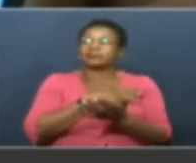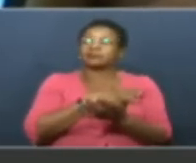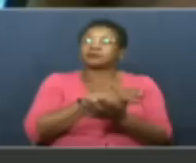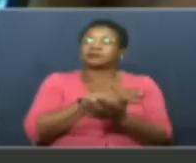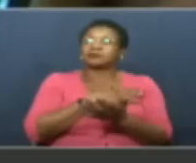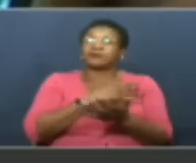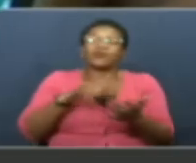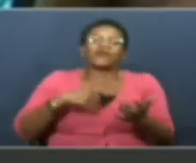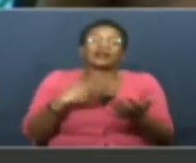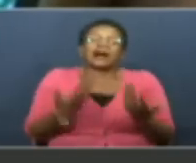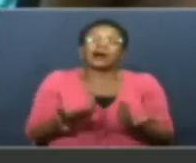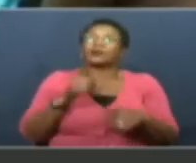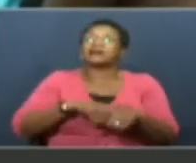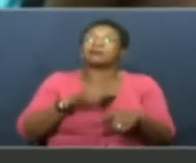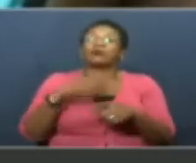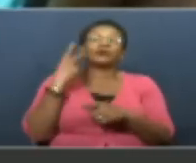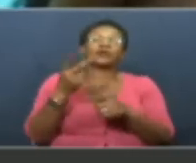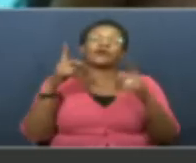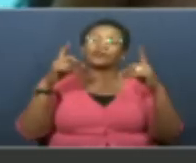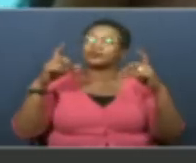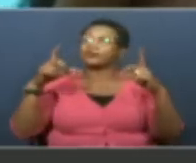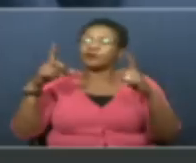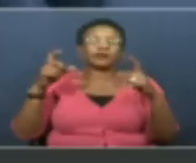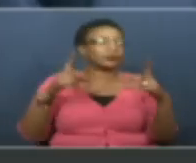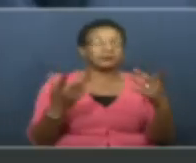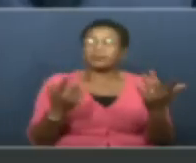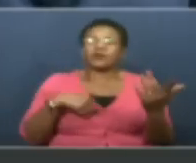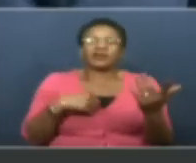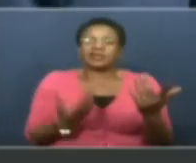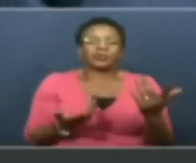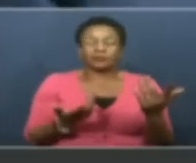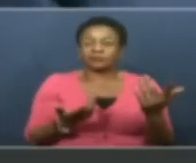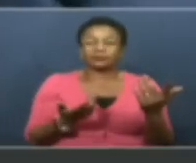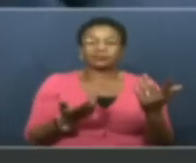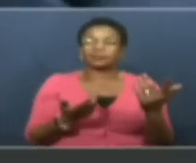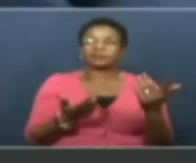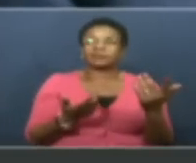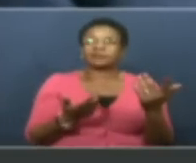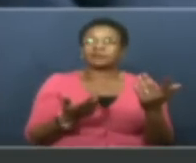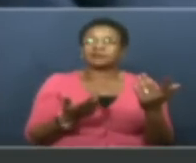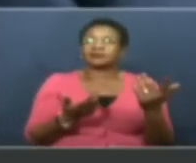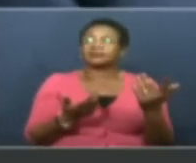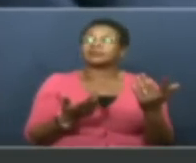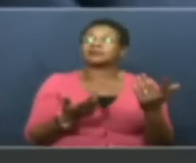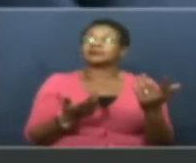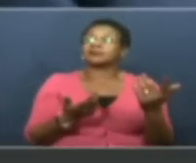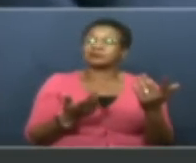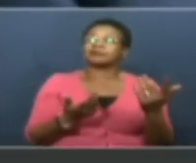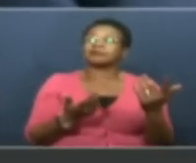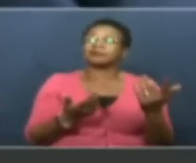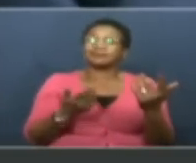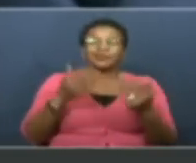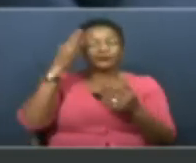feel when you saw when your photos, you know, was like the most popular photo on the internet in Kenya? Yeah, unajua